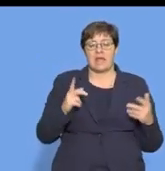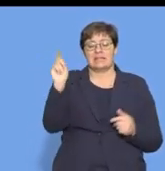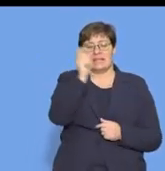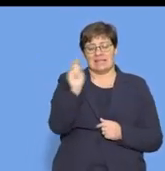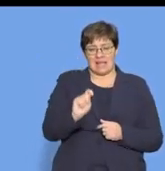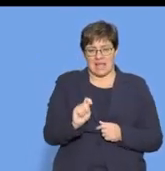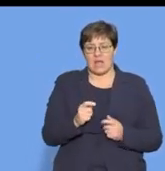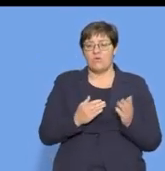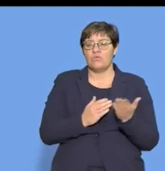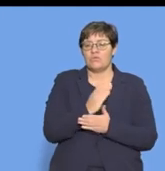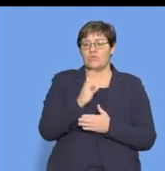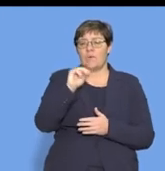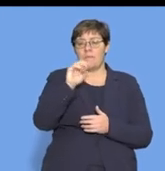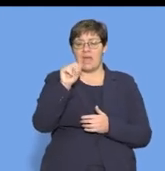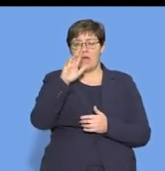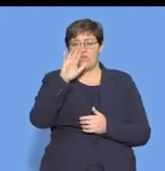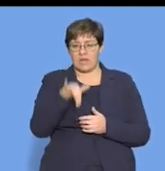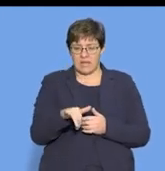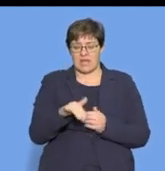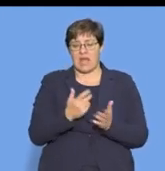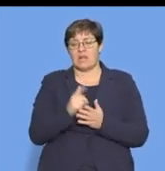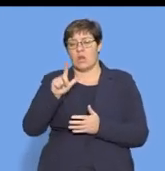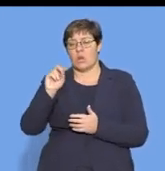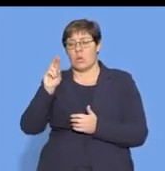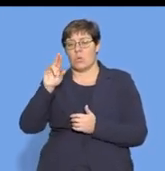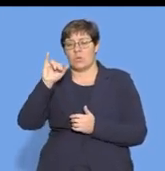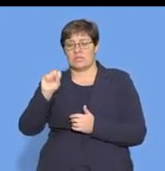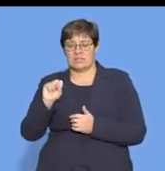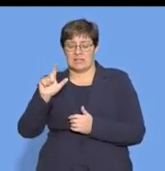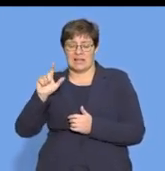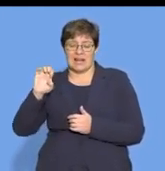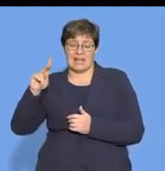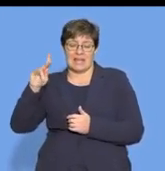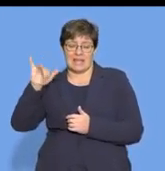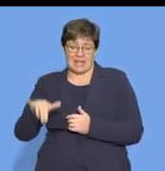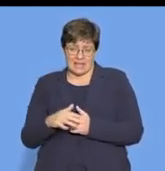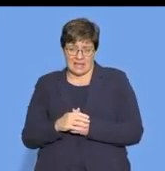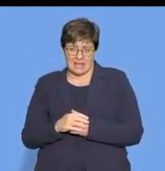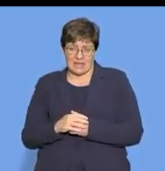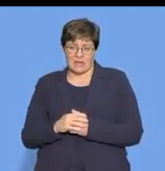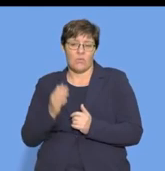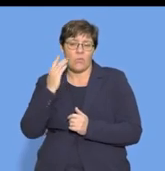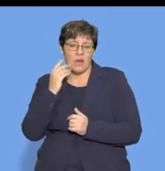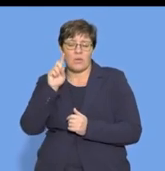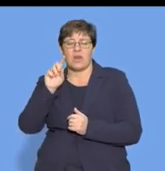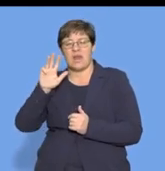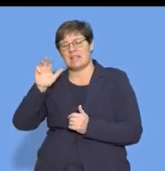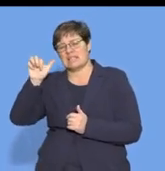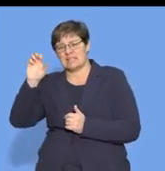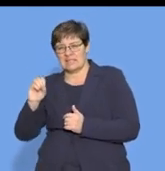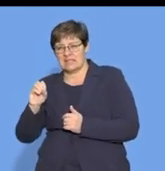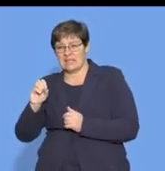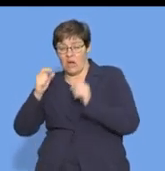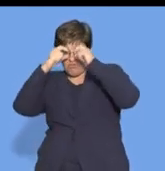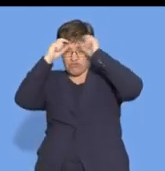in Tanzania by Mary and Louis Leakey. They discovered them. What they found is they have a less pronounced